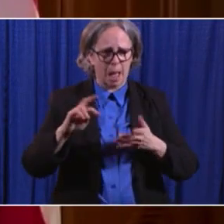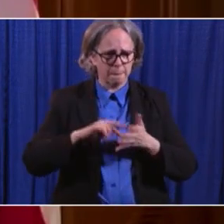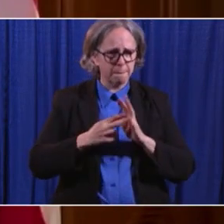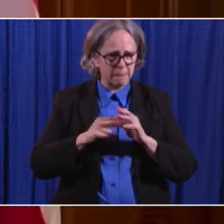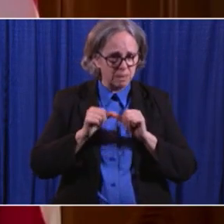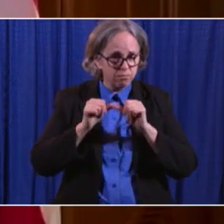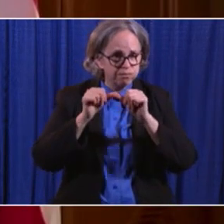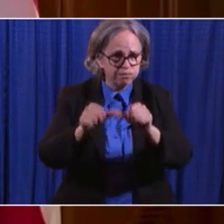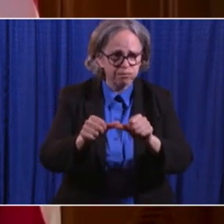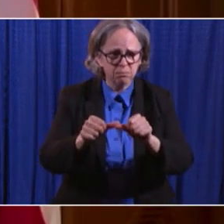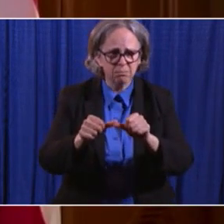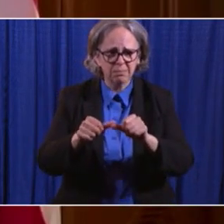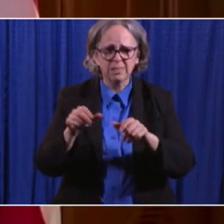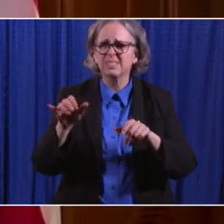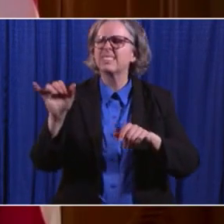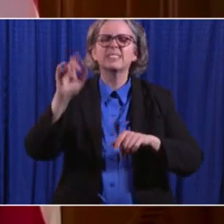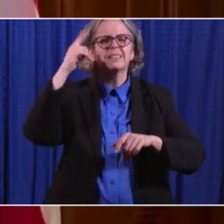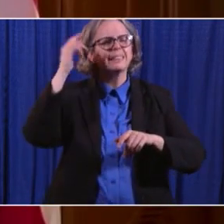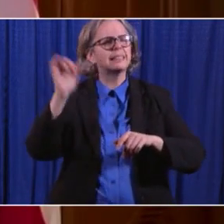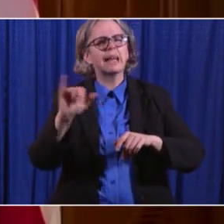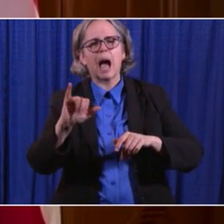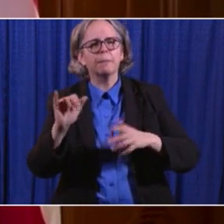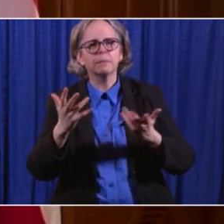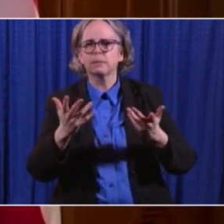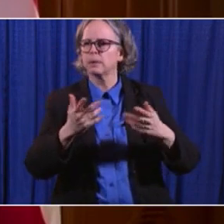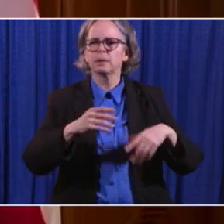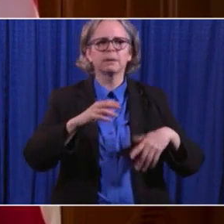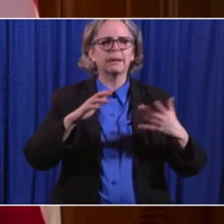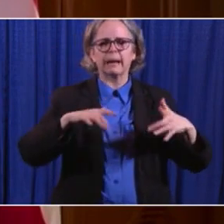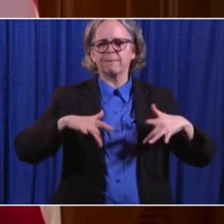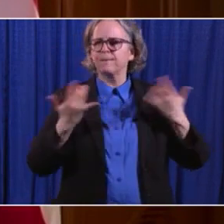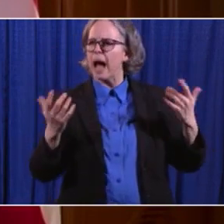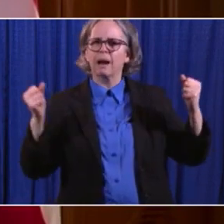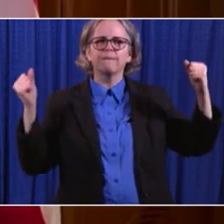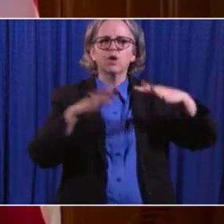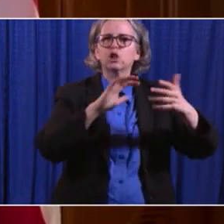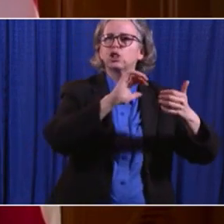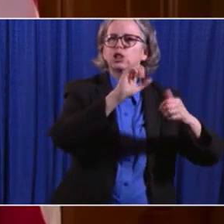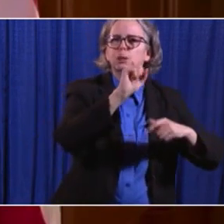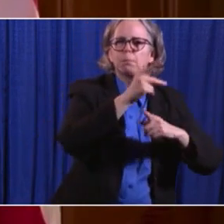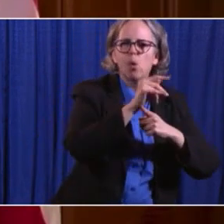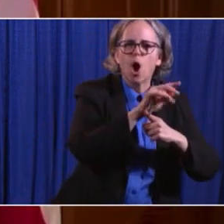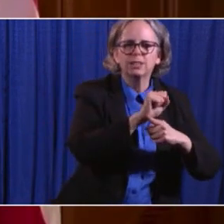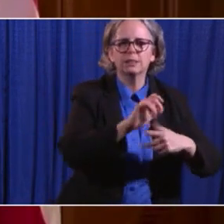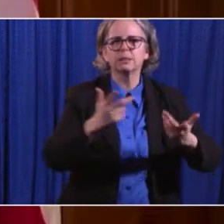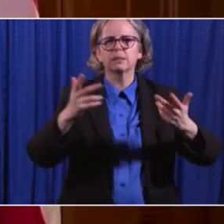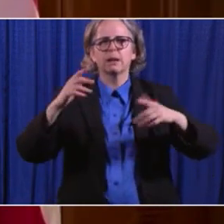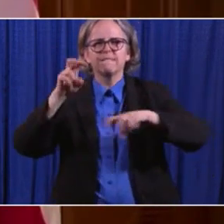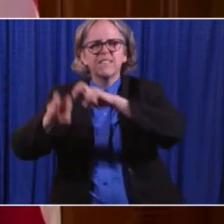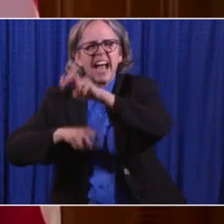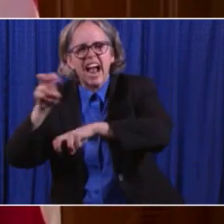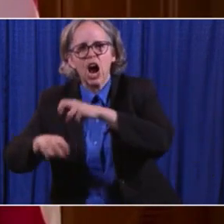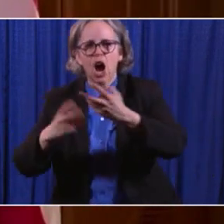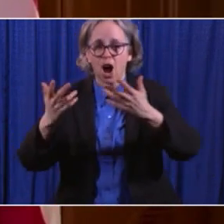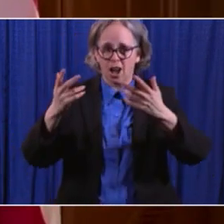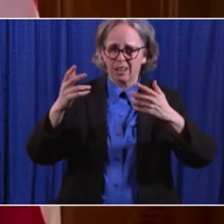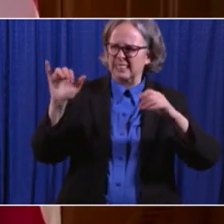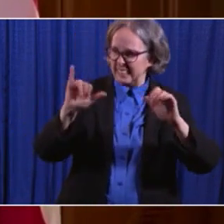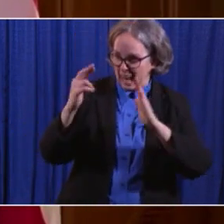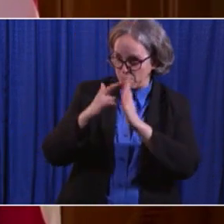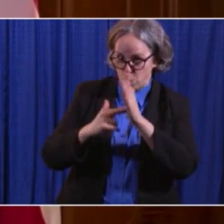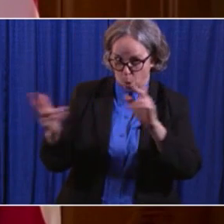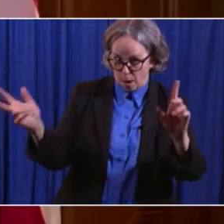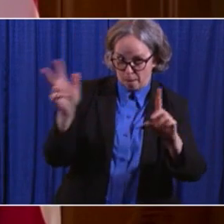at an event, a sporting event or anything like that. Now I know, Director, we're going to get